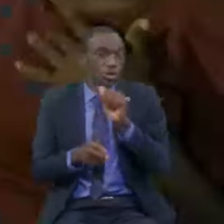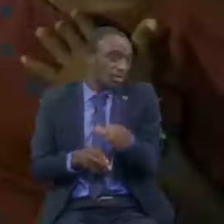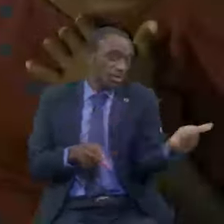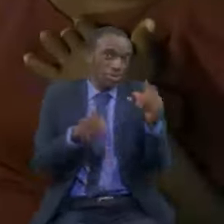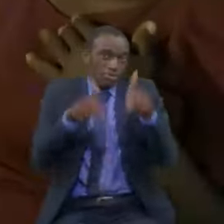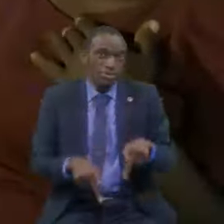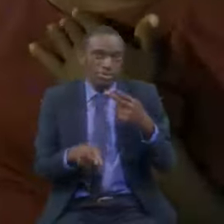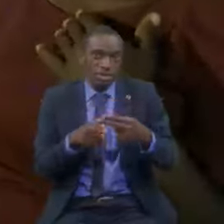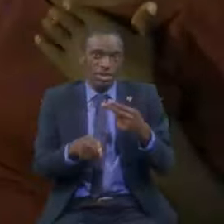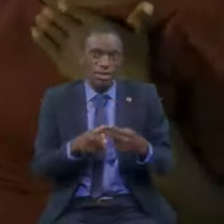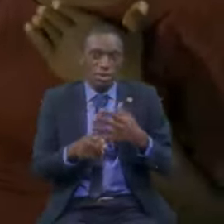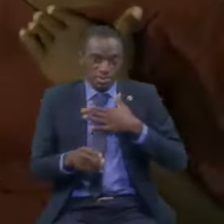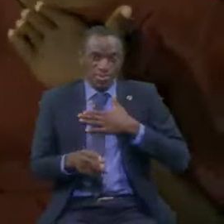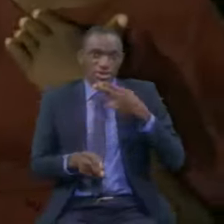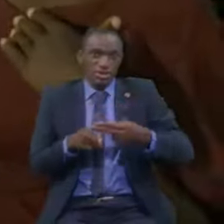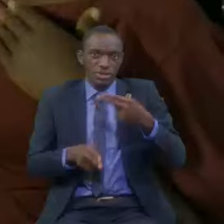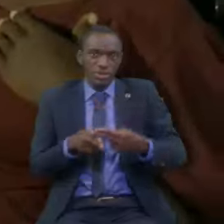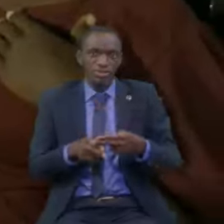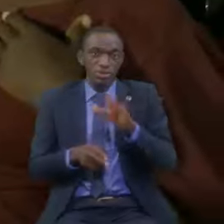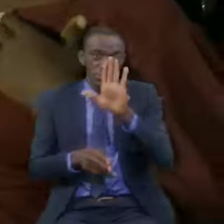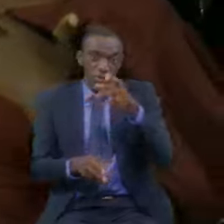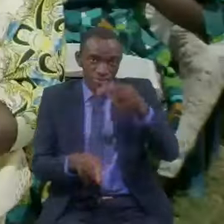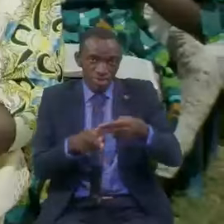name. Mention that name.